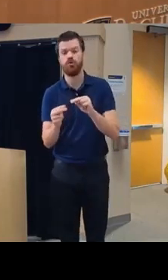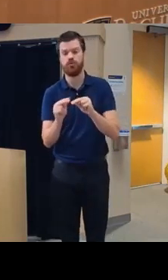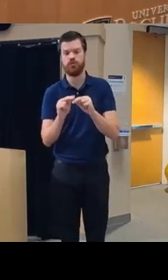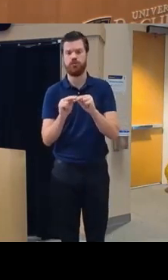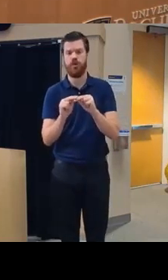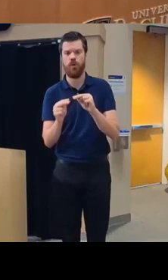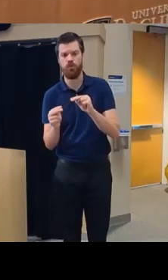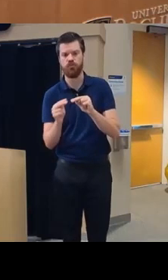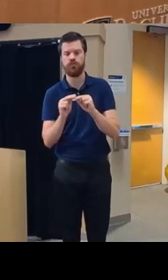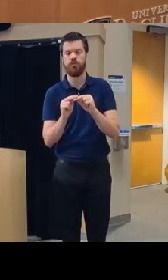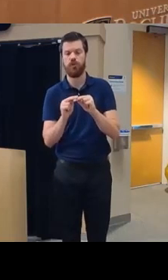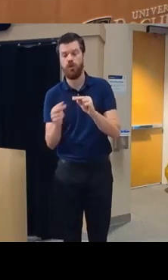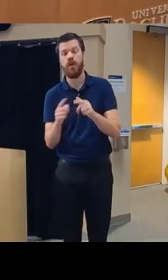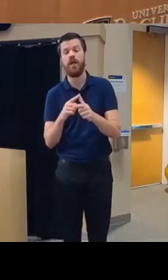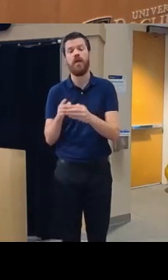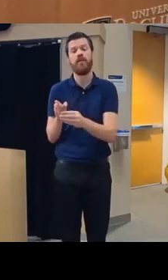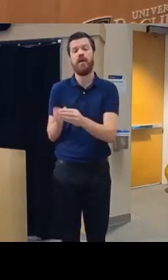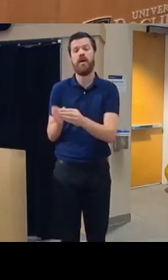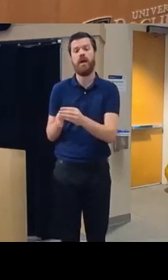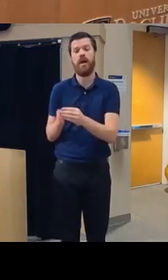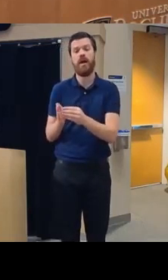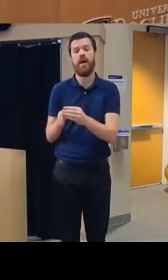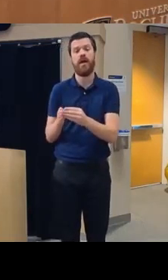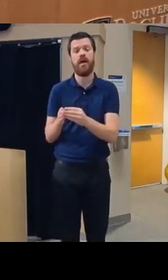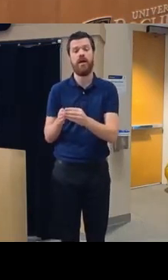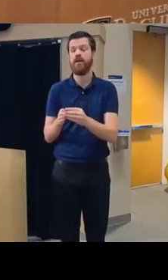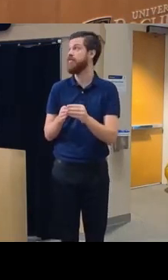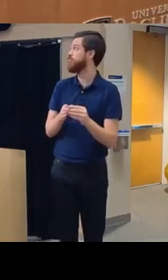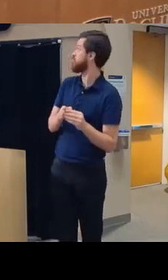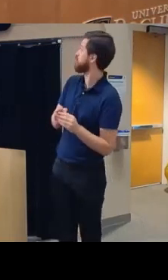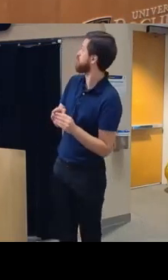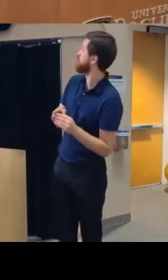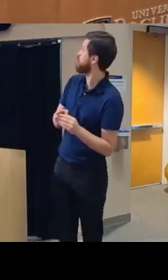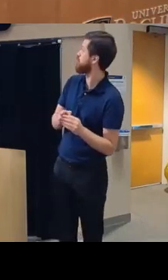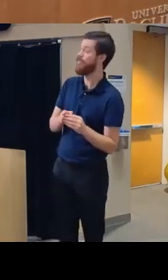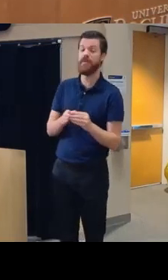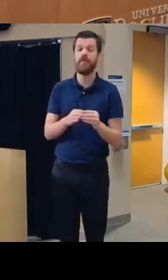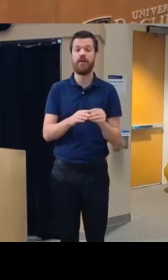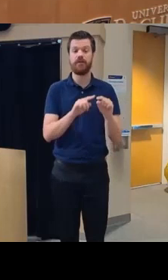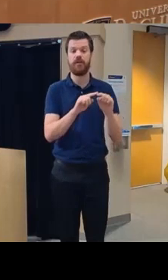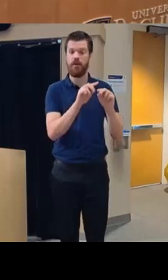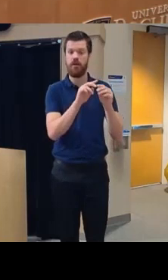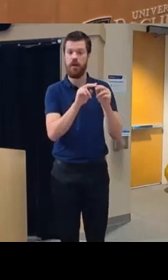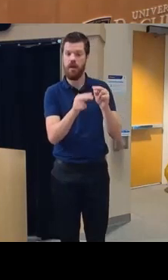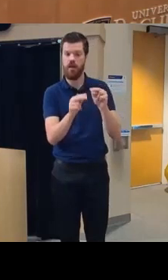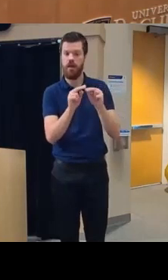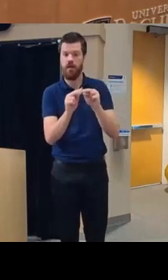gradually throughout. And actually at the end, I mean, it was the line, we stopped, but the line was kind of still going down,